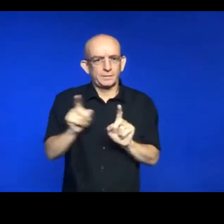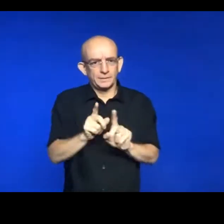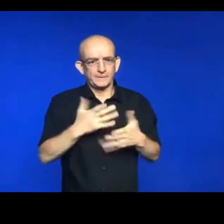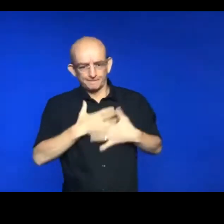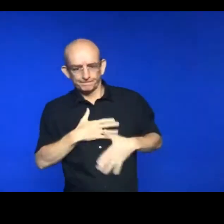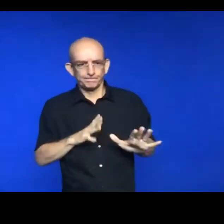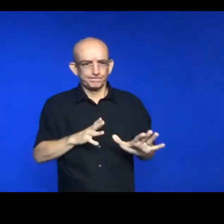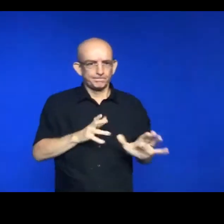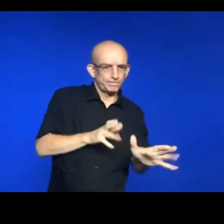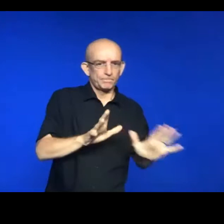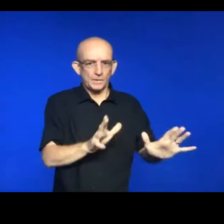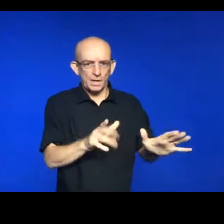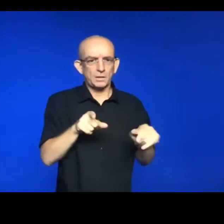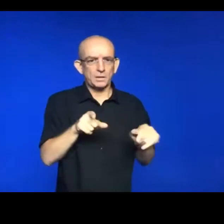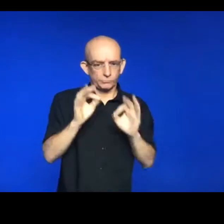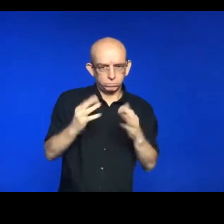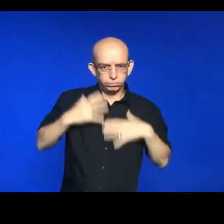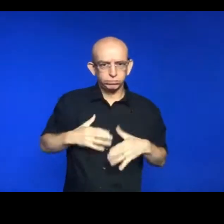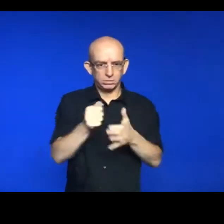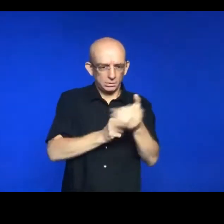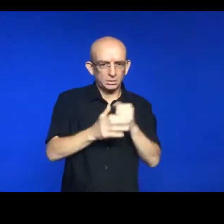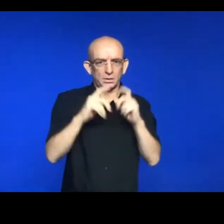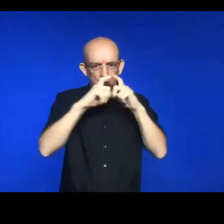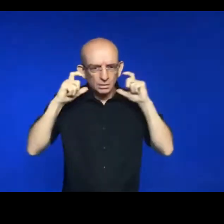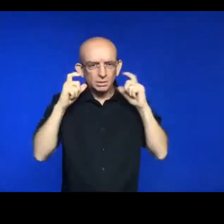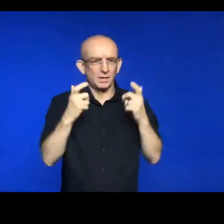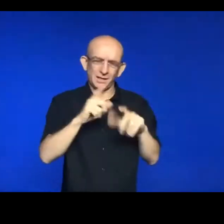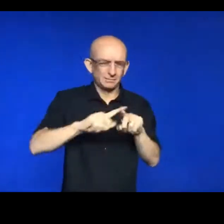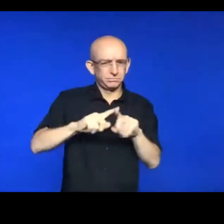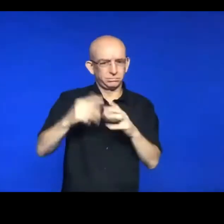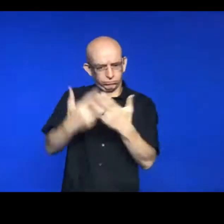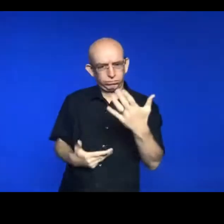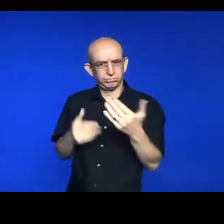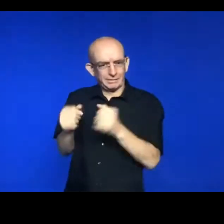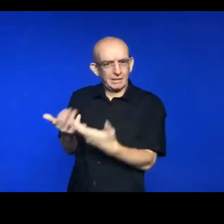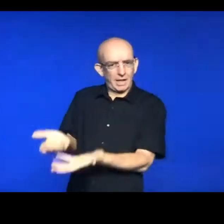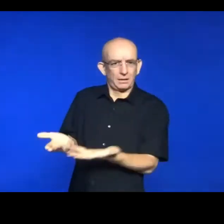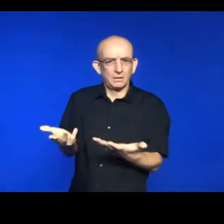the provision of toolkit or the kits for